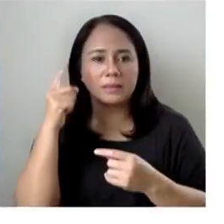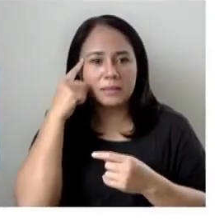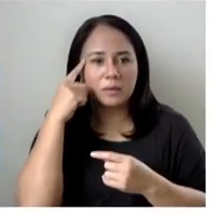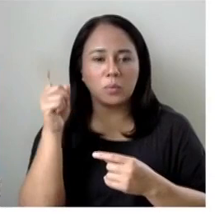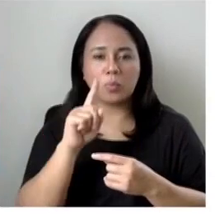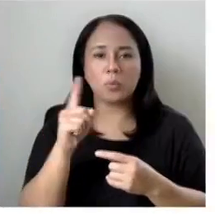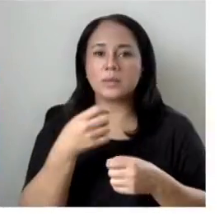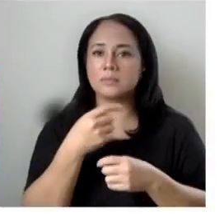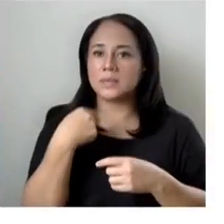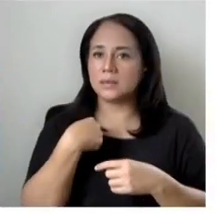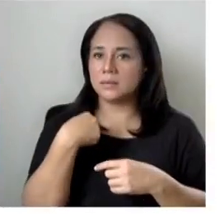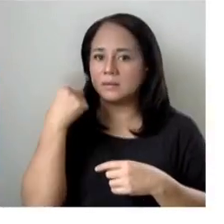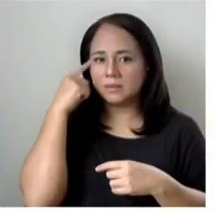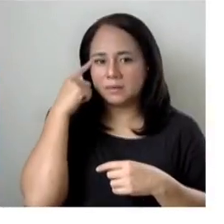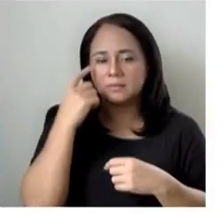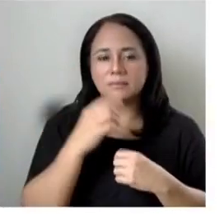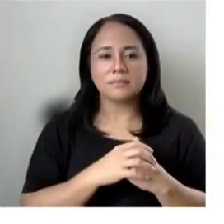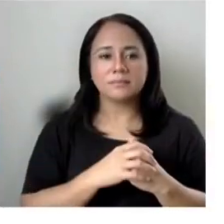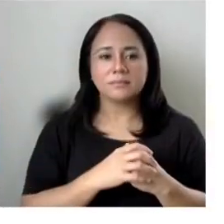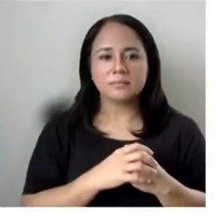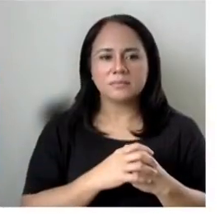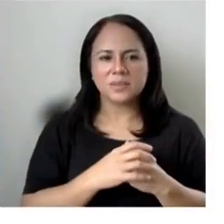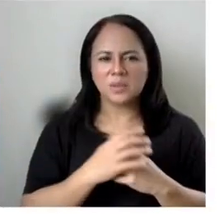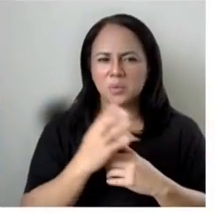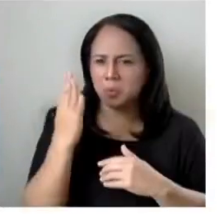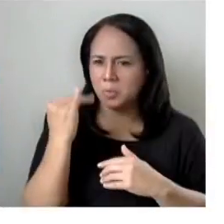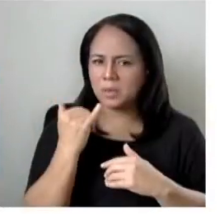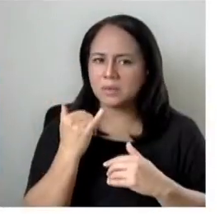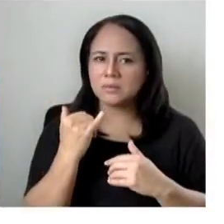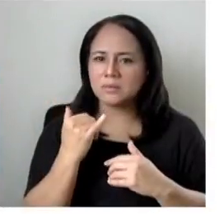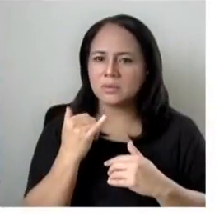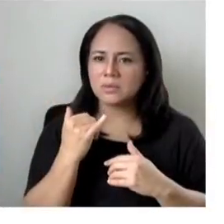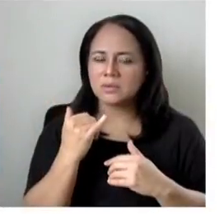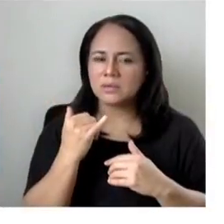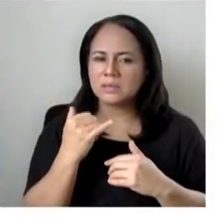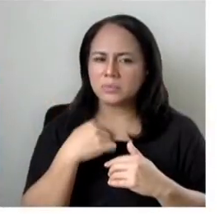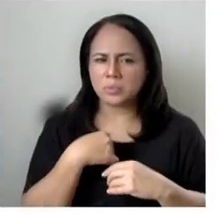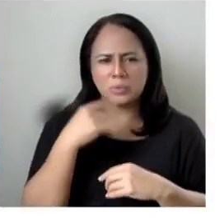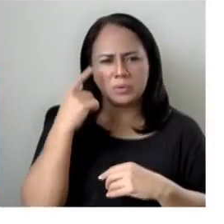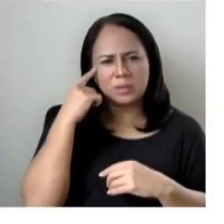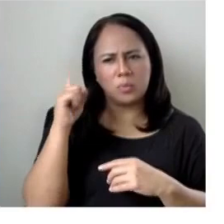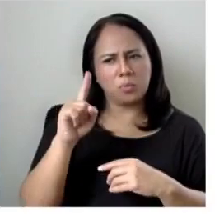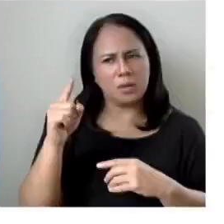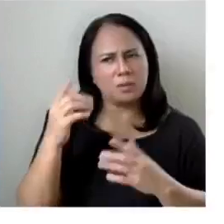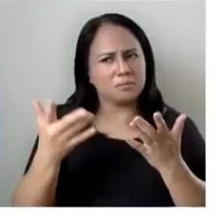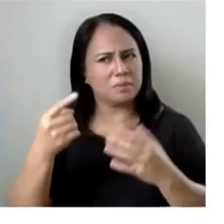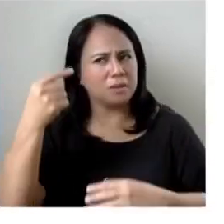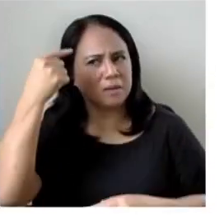think. Why should we sort of think about what they might think?